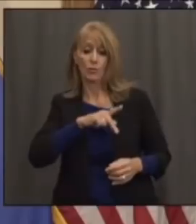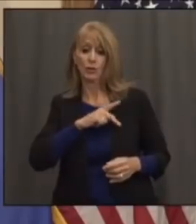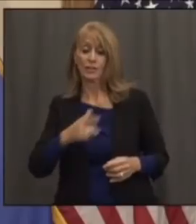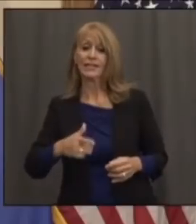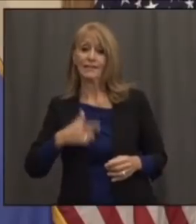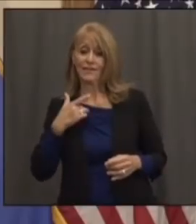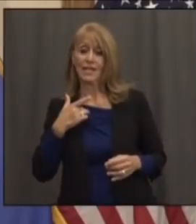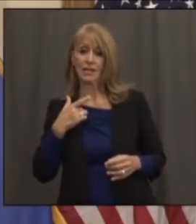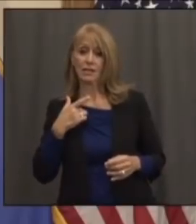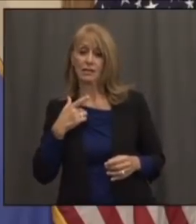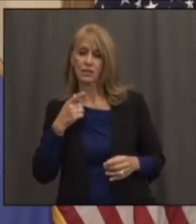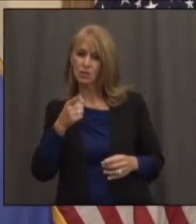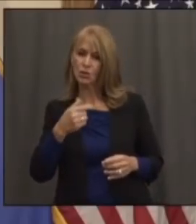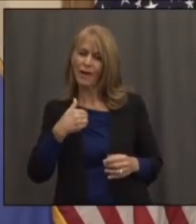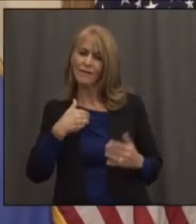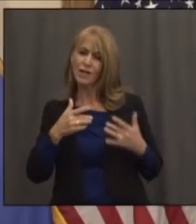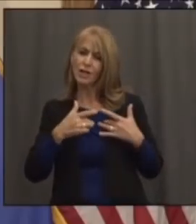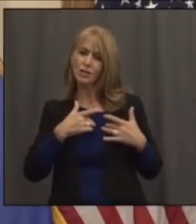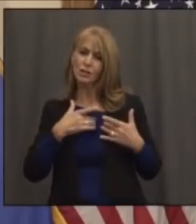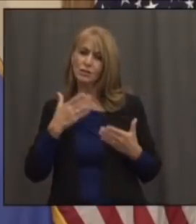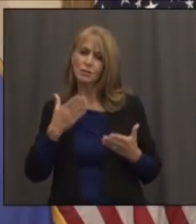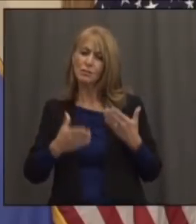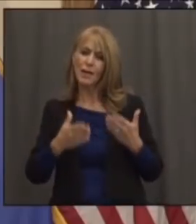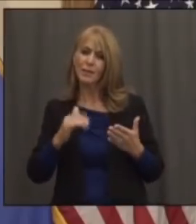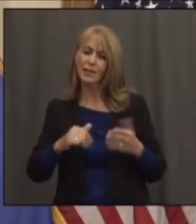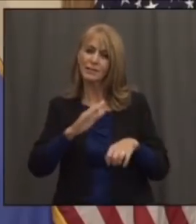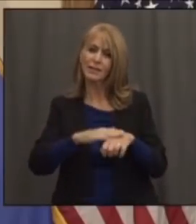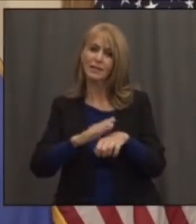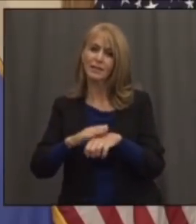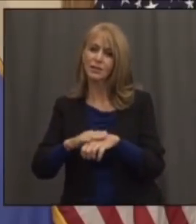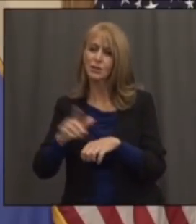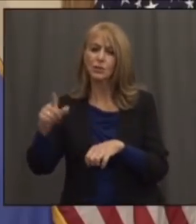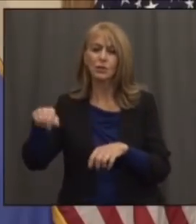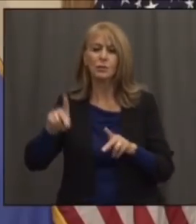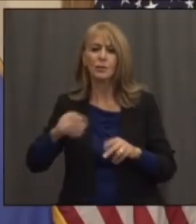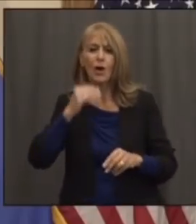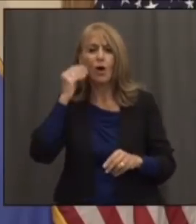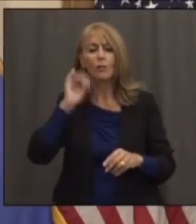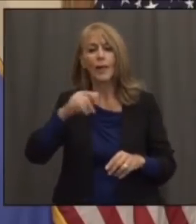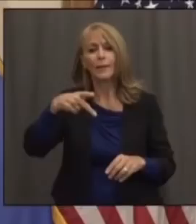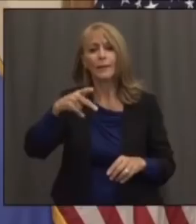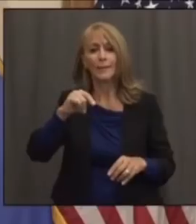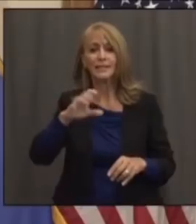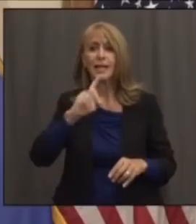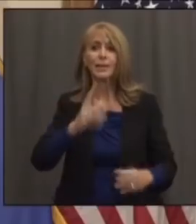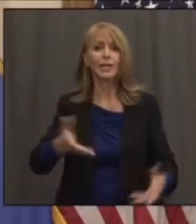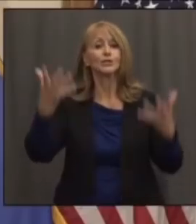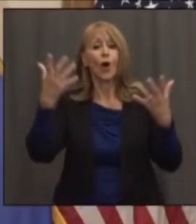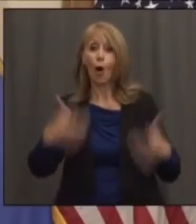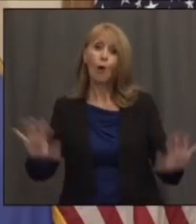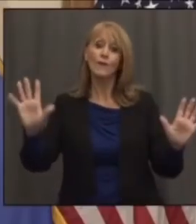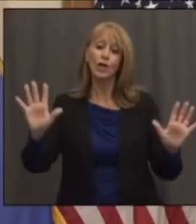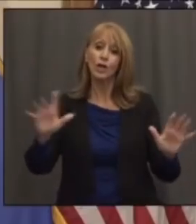the pandemic, do you have concerns that these will be signals to residents that the pandemic is over?